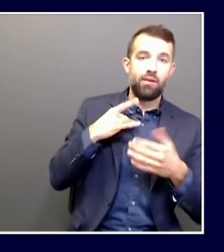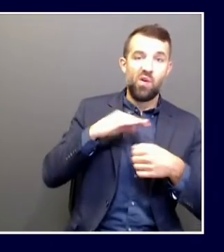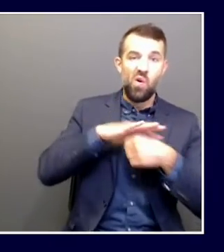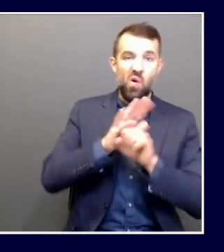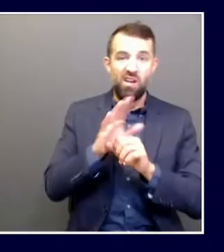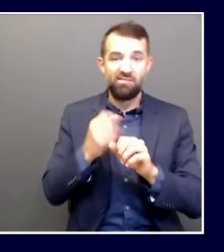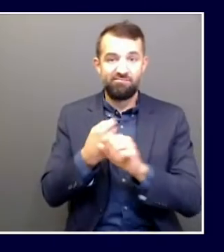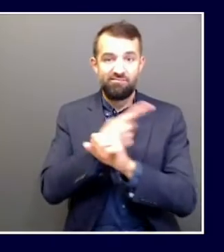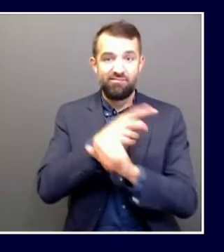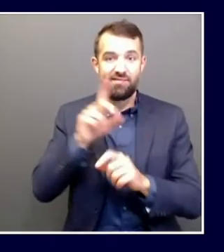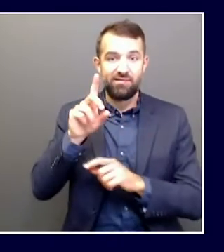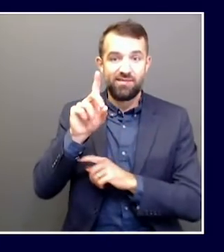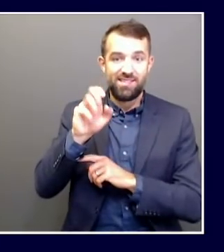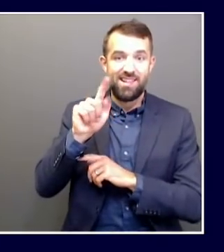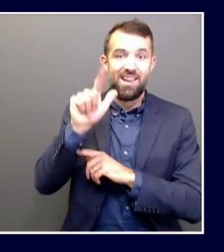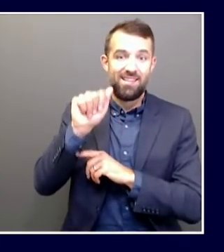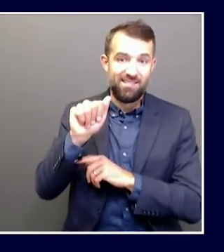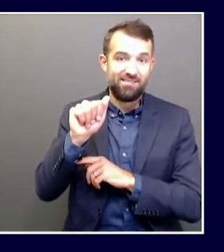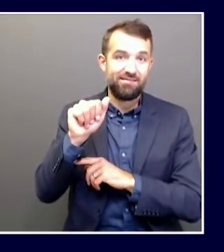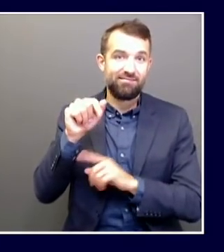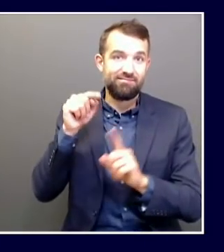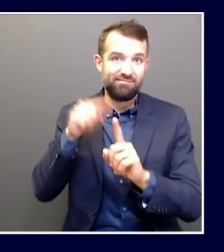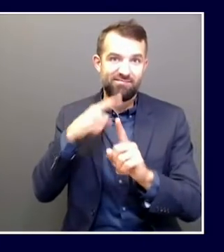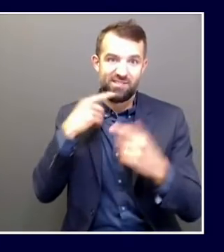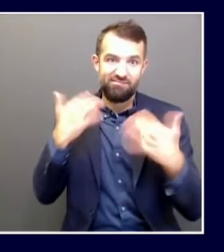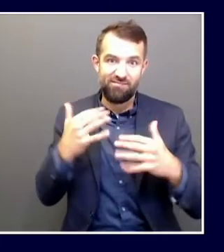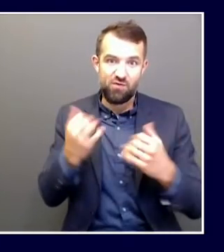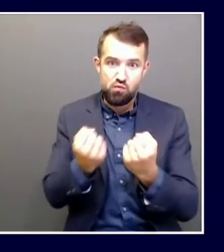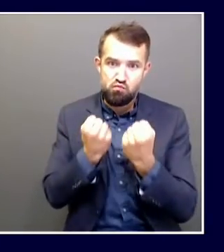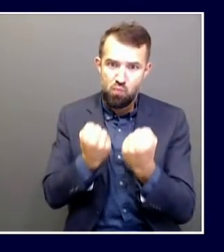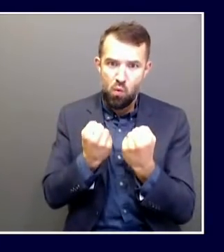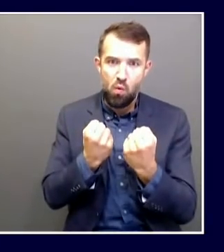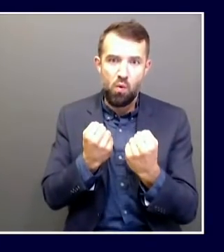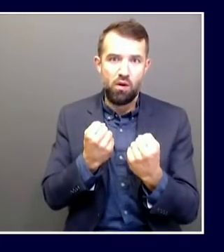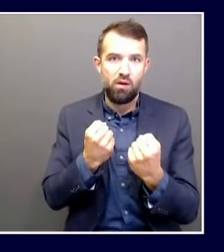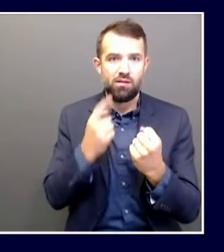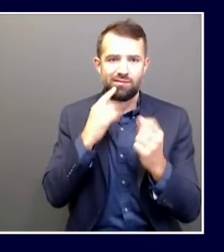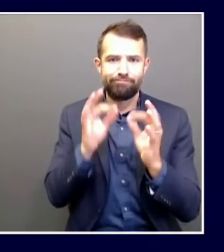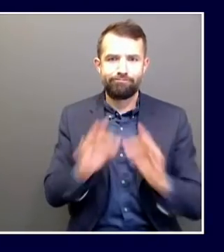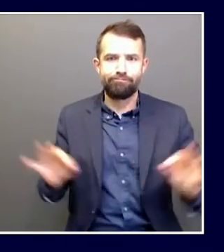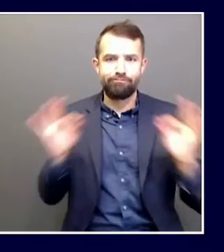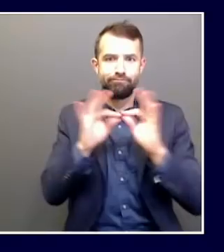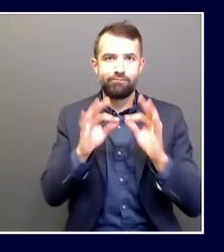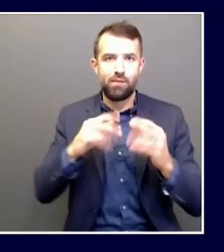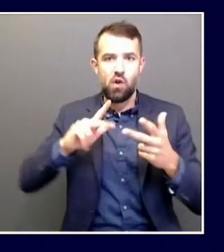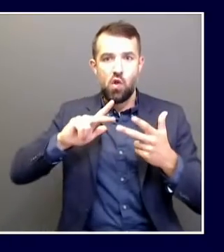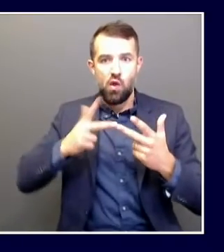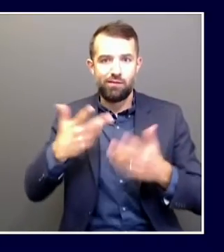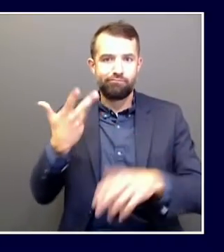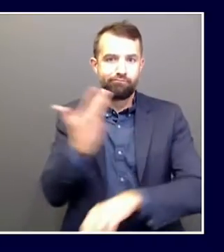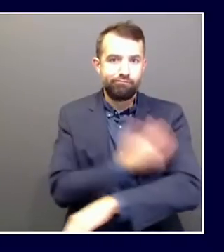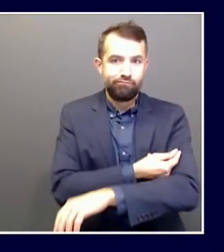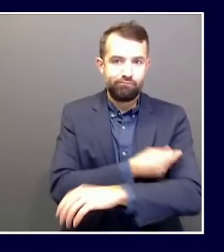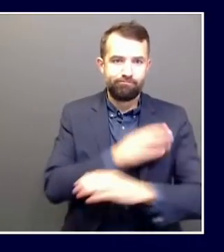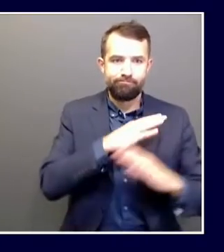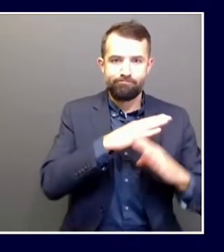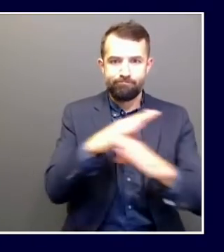slightly lower effectiveness is due to two things. Number one is just the passage of